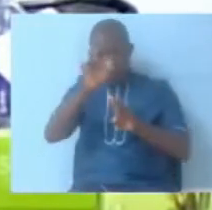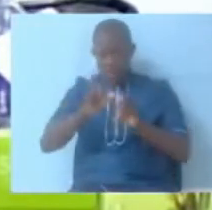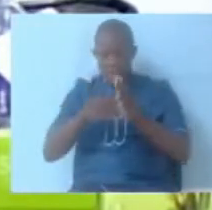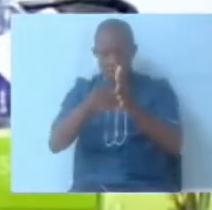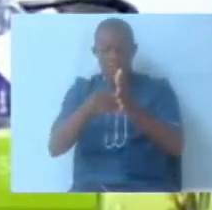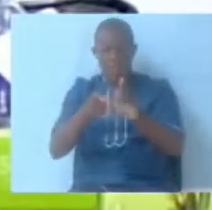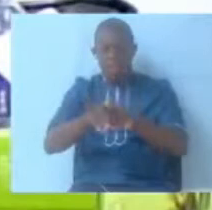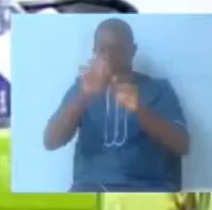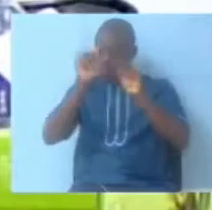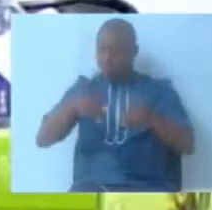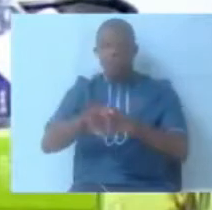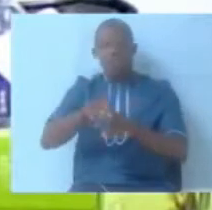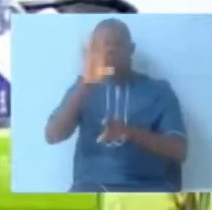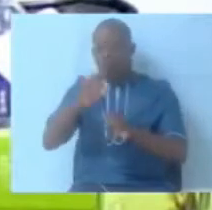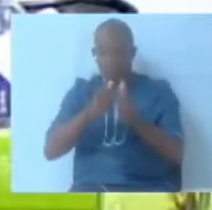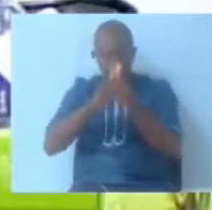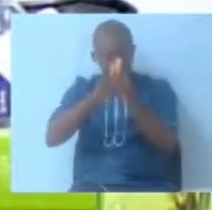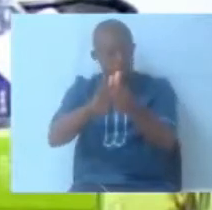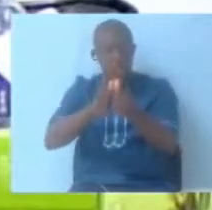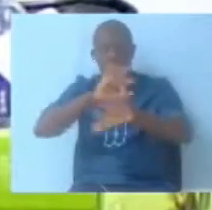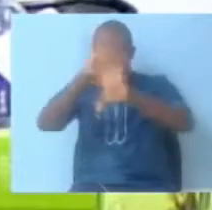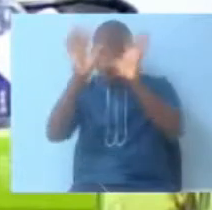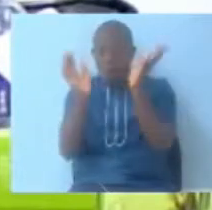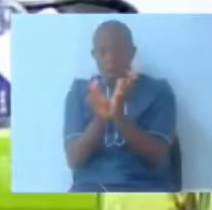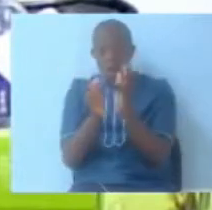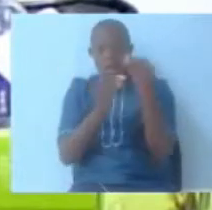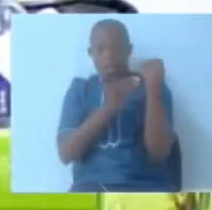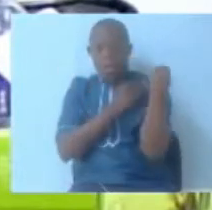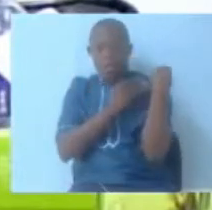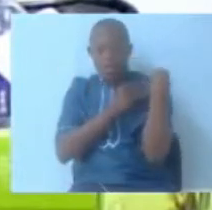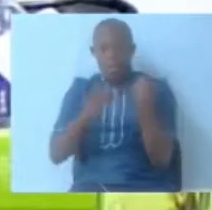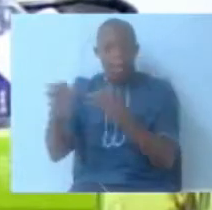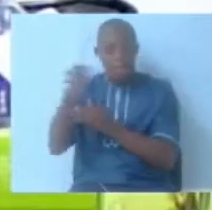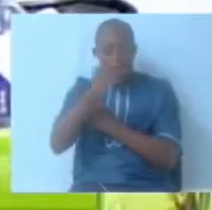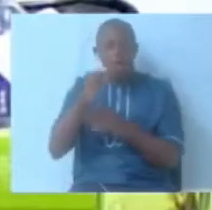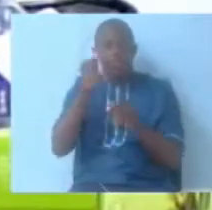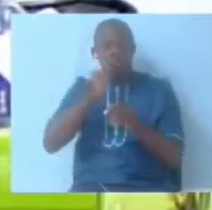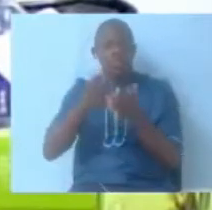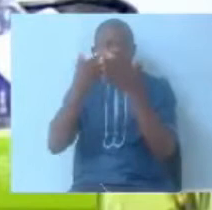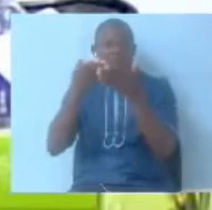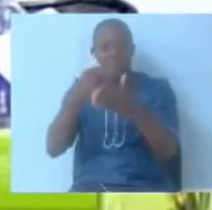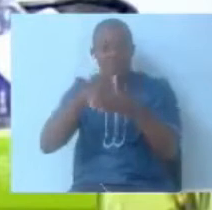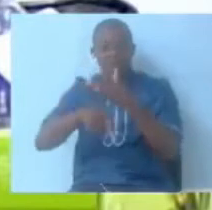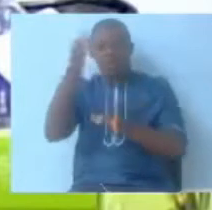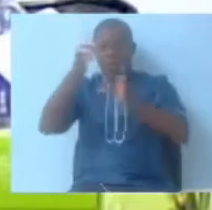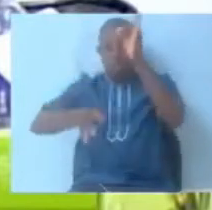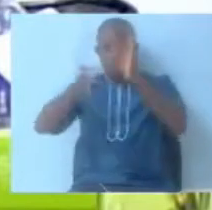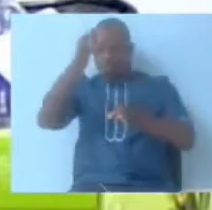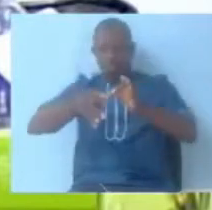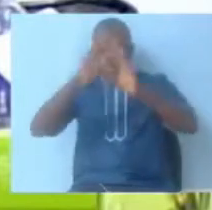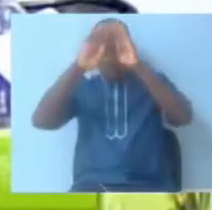court system. Nimu first class wala makama folo nyindi woto sembe wo sembe nabe wo kiti bundala istesi